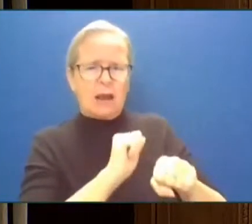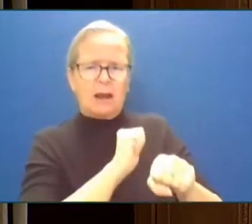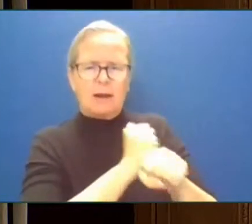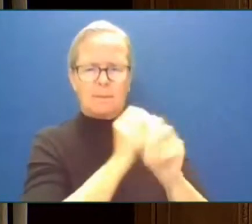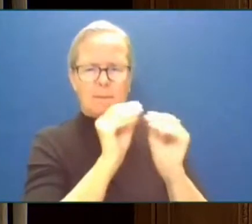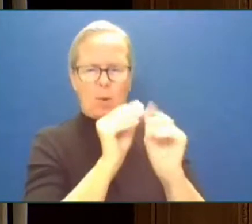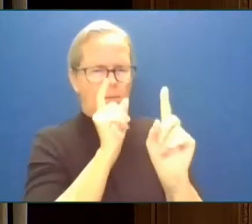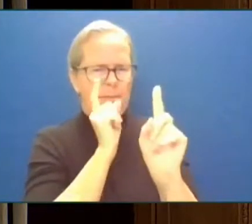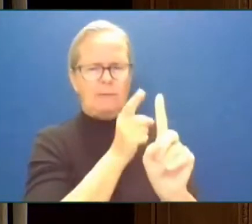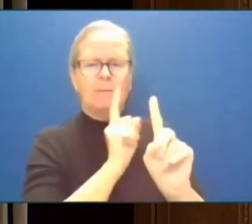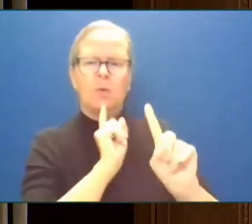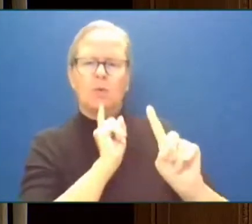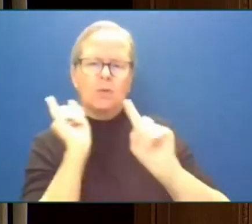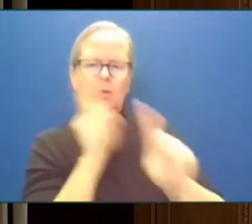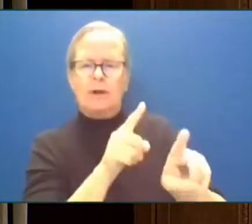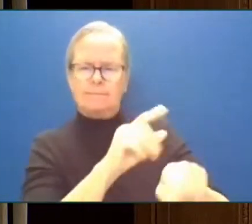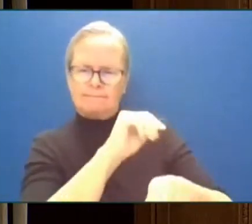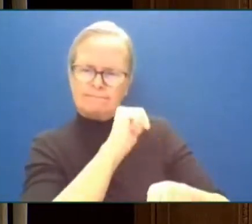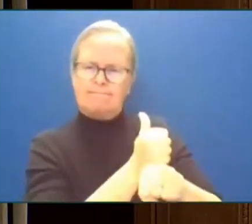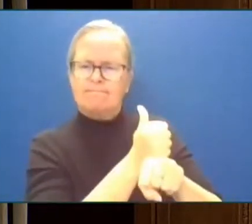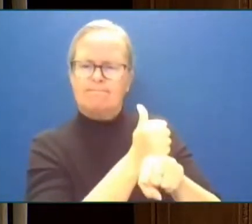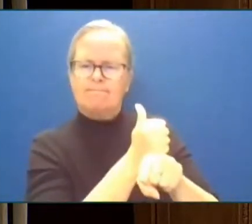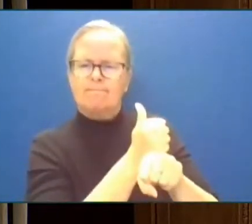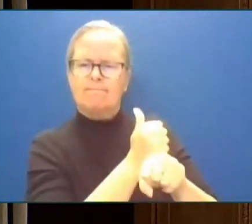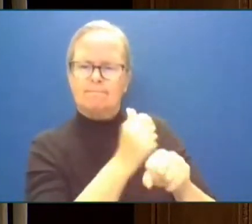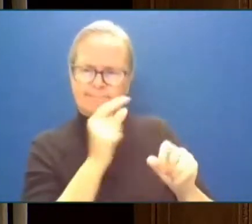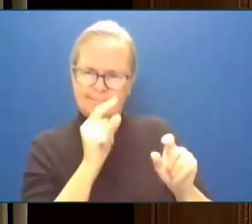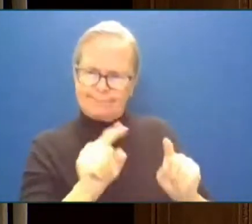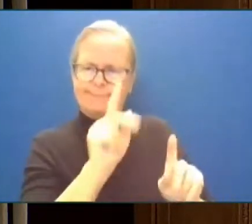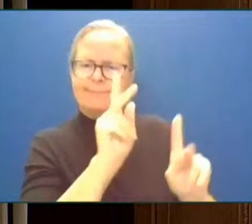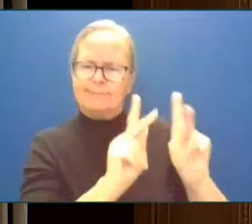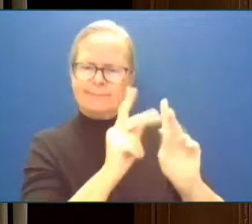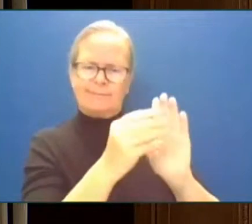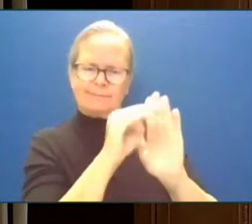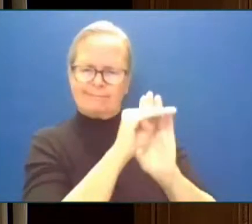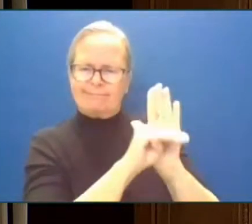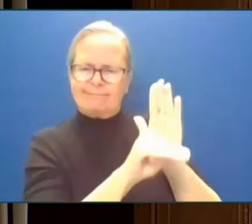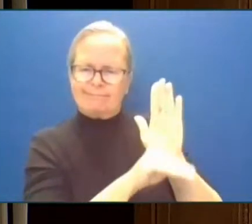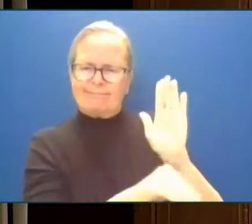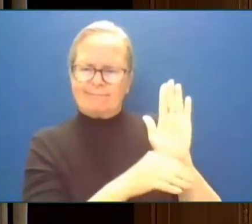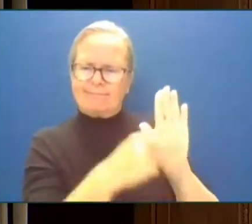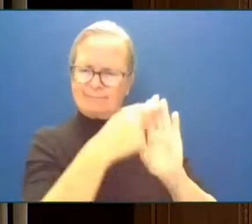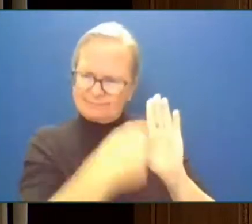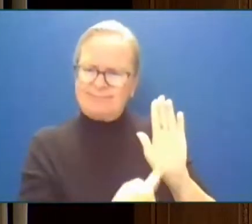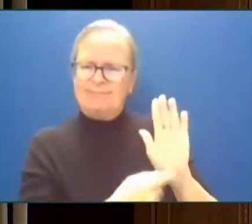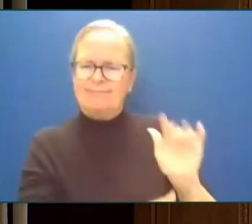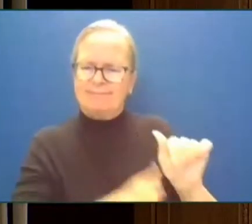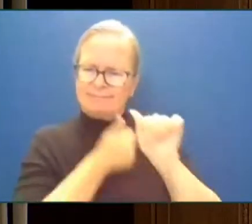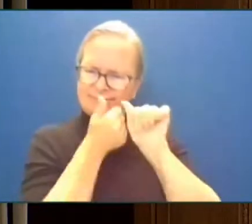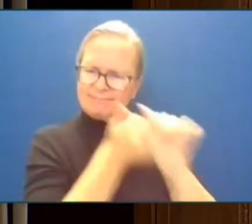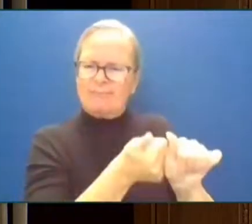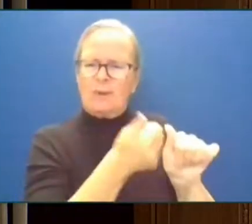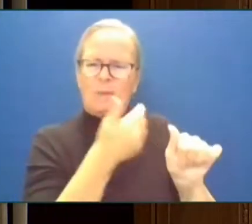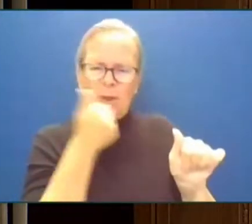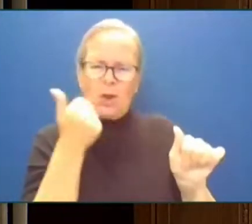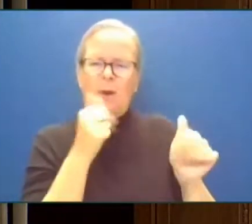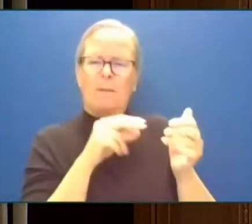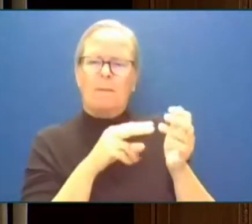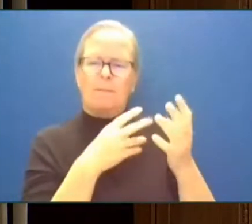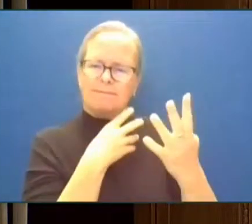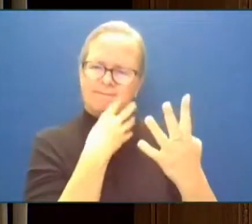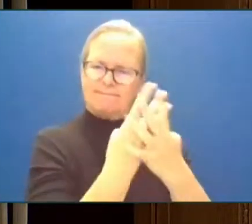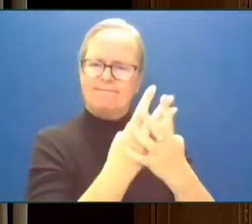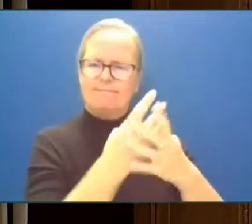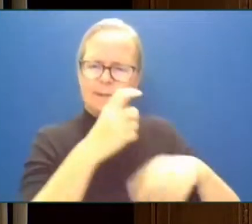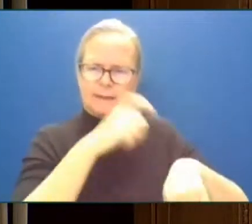prosecutors across British Columbia how to request and demand from the courts the detention of those people who purposely